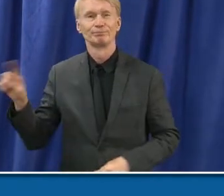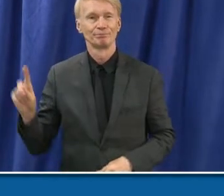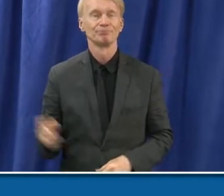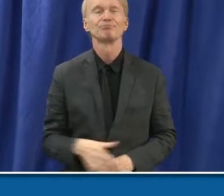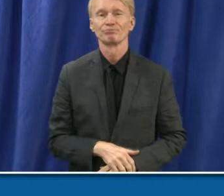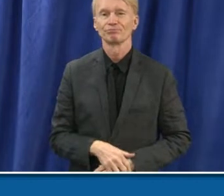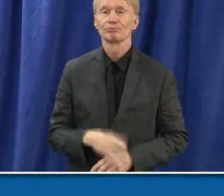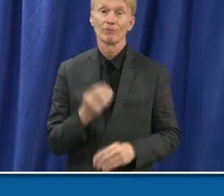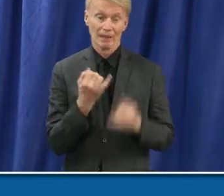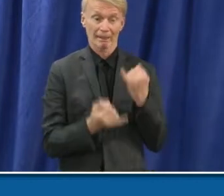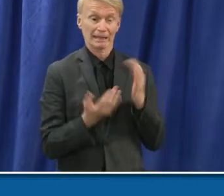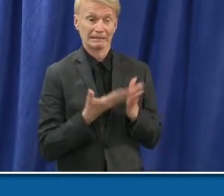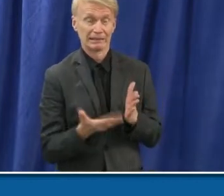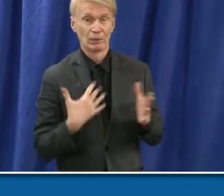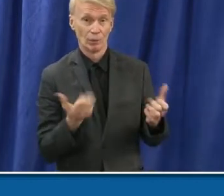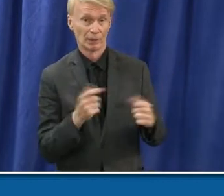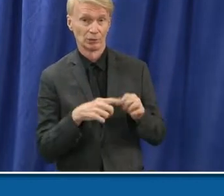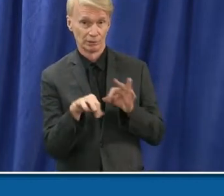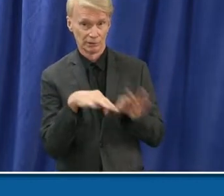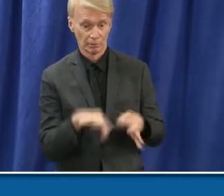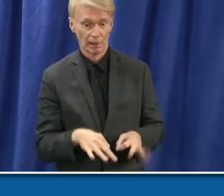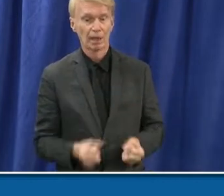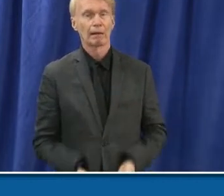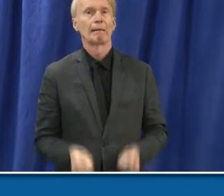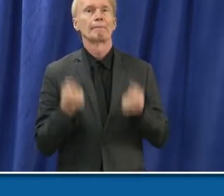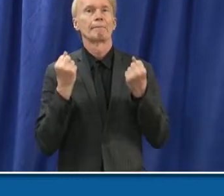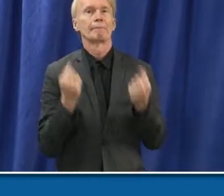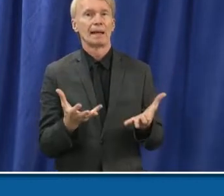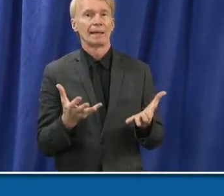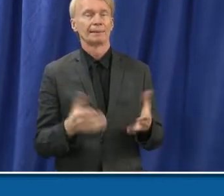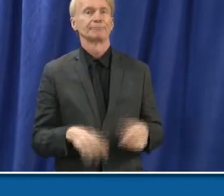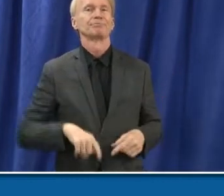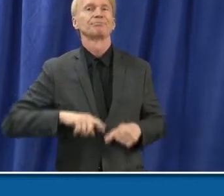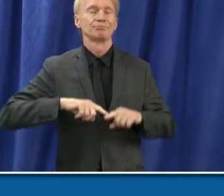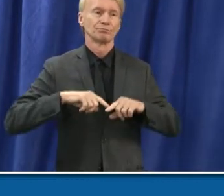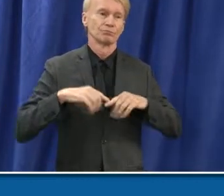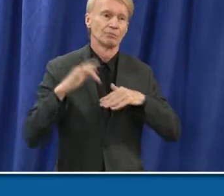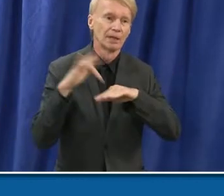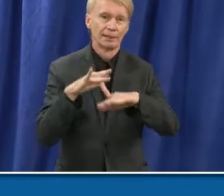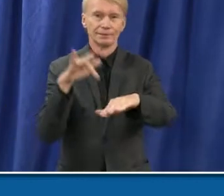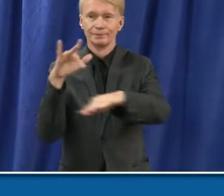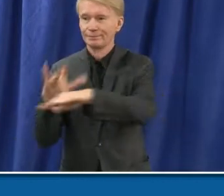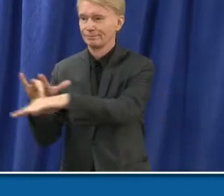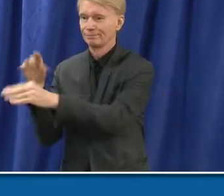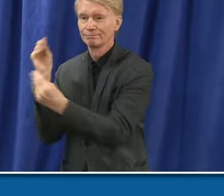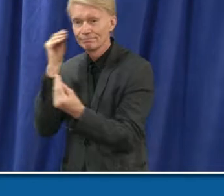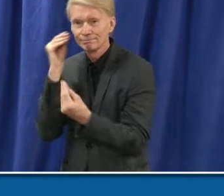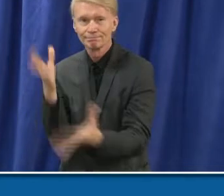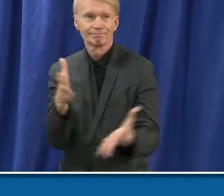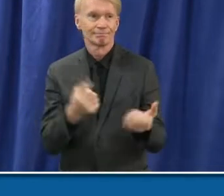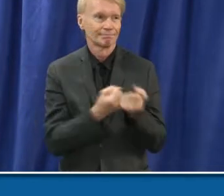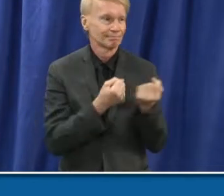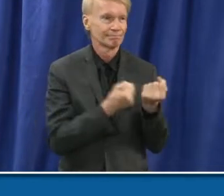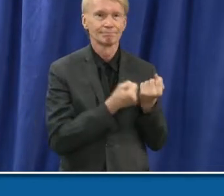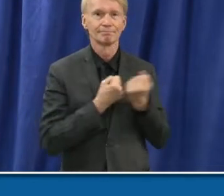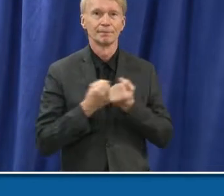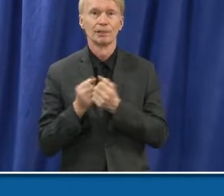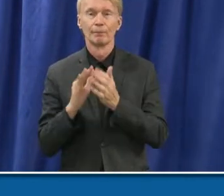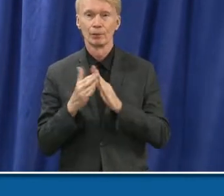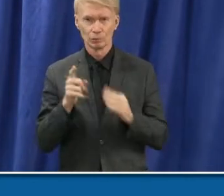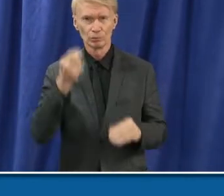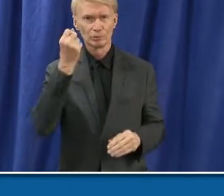And the last thing I wanted to highlight was a lot of the outreach work that is going on. Many of you may be familiar with the